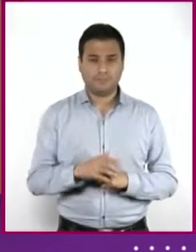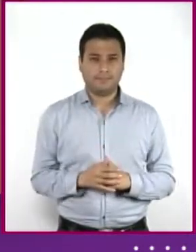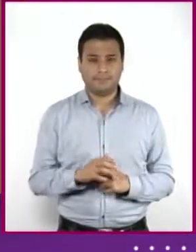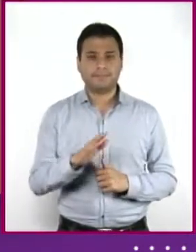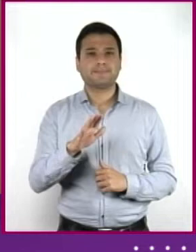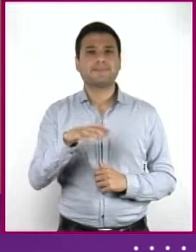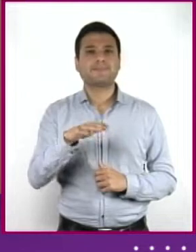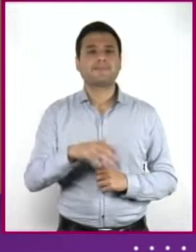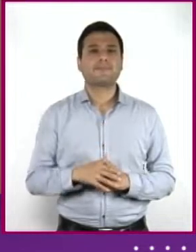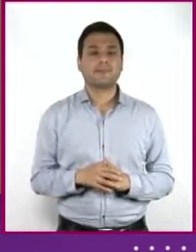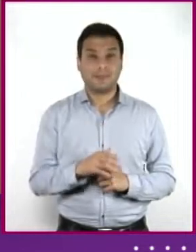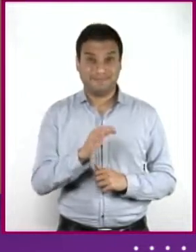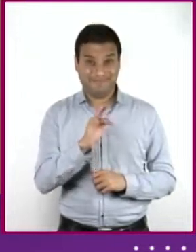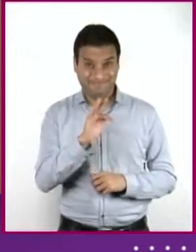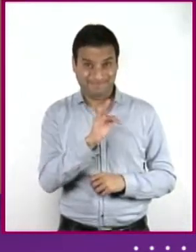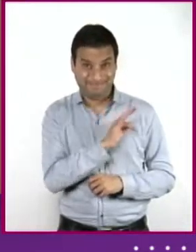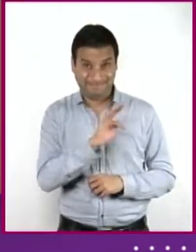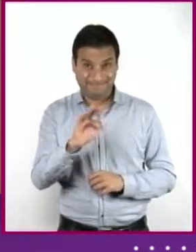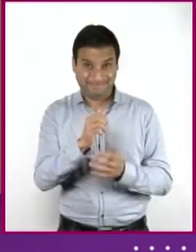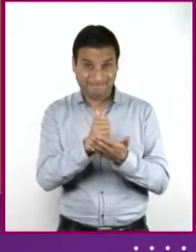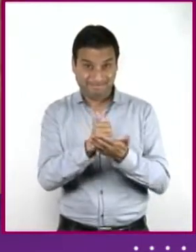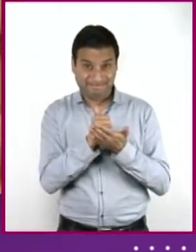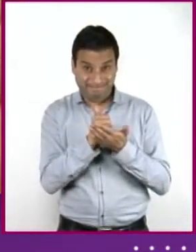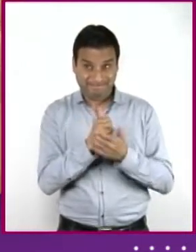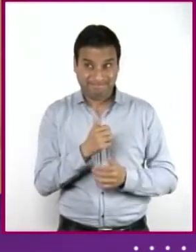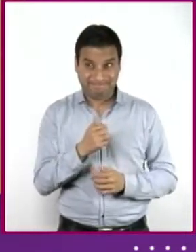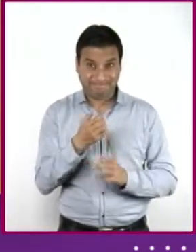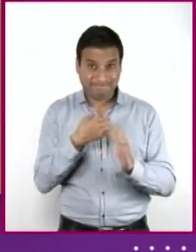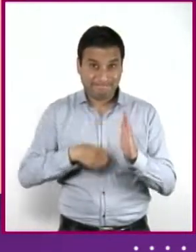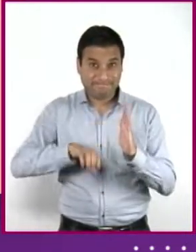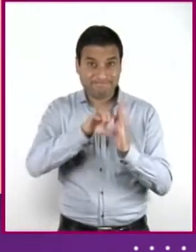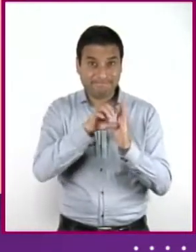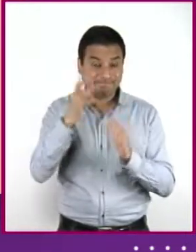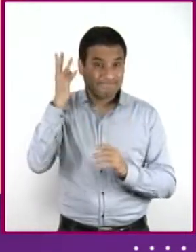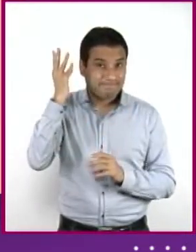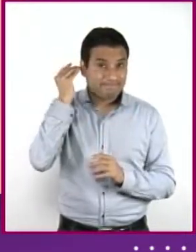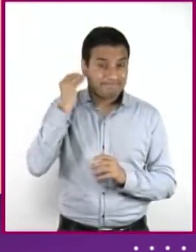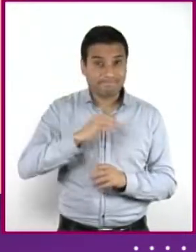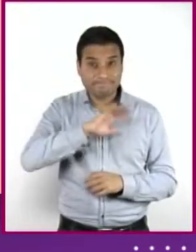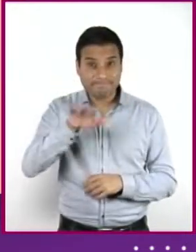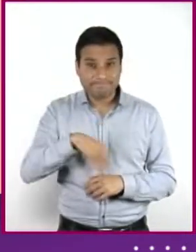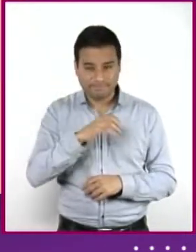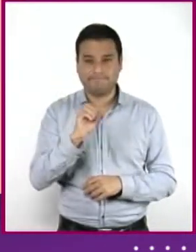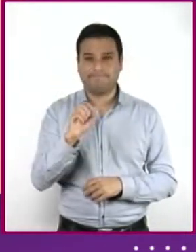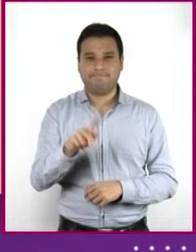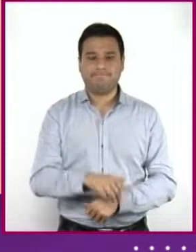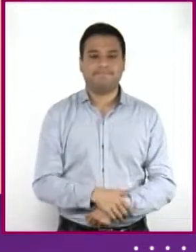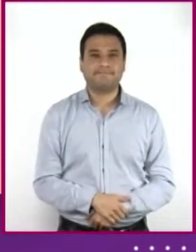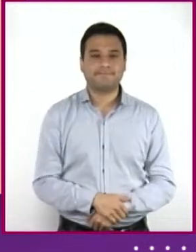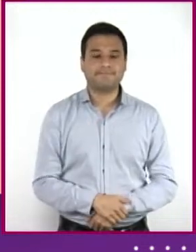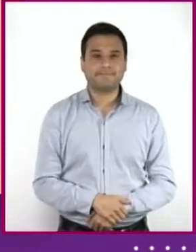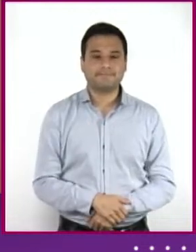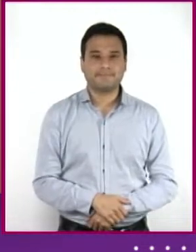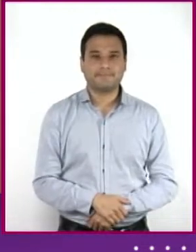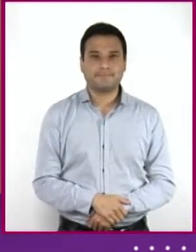Miguel, can you help me find my radio boot? Oh, yes.